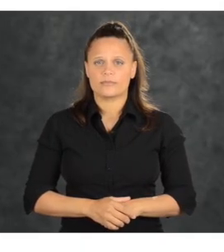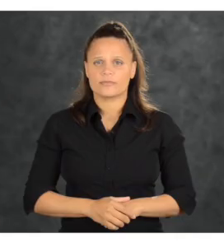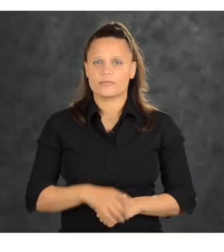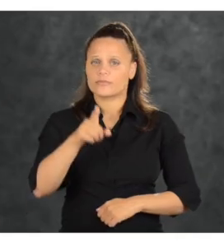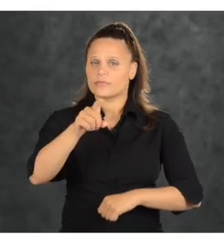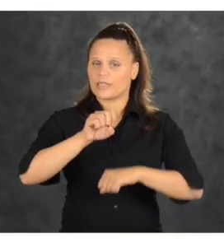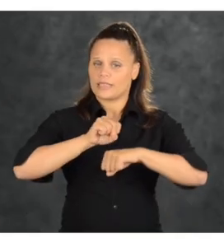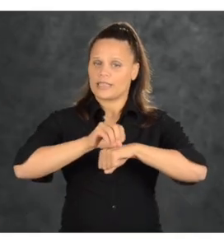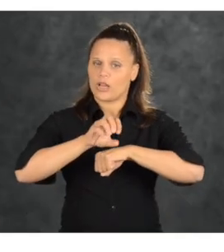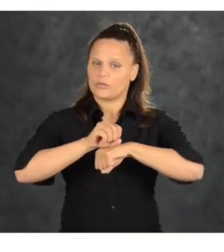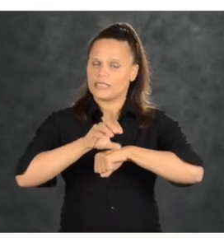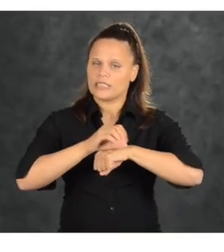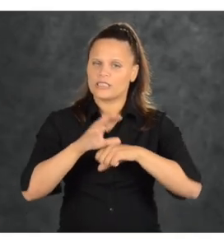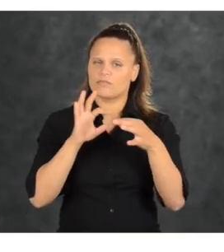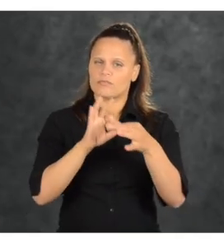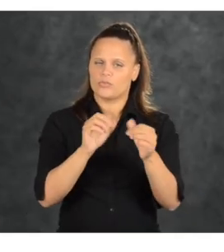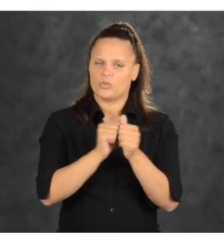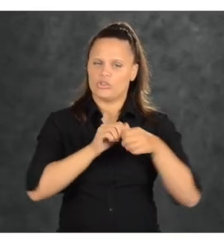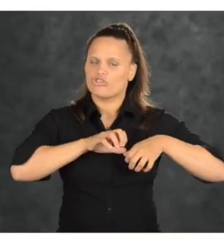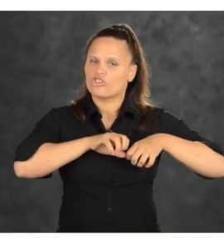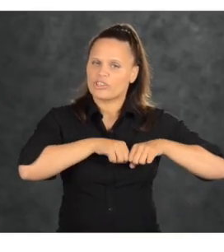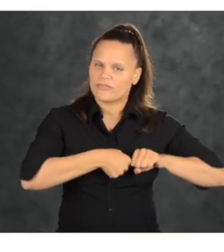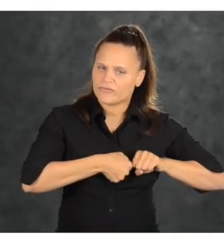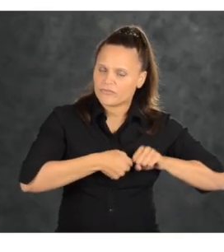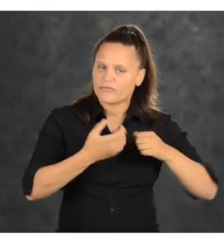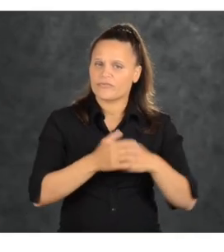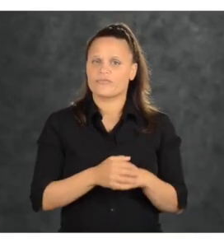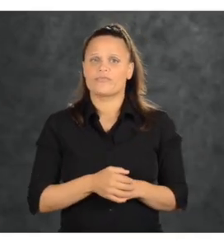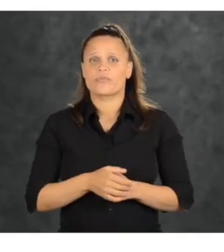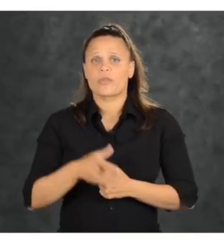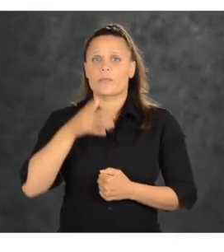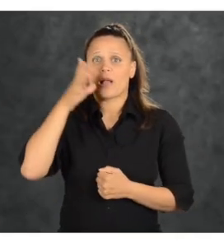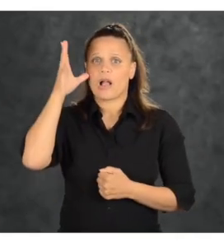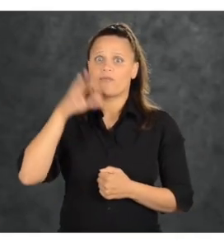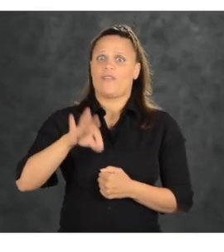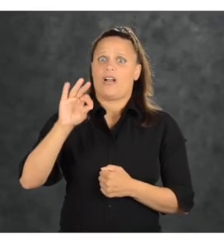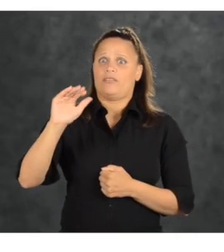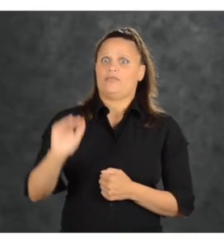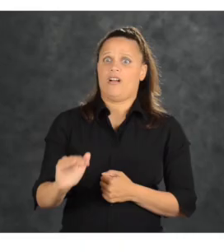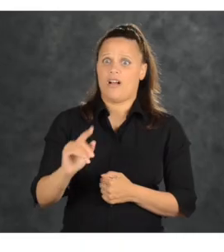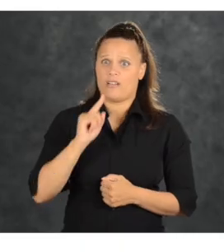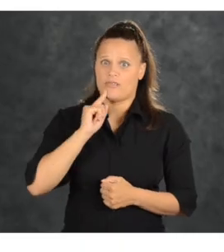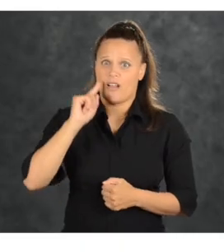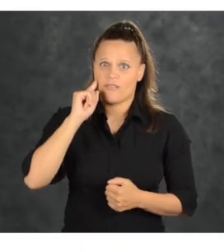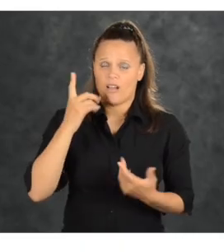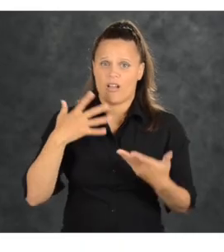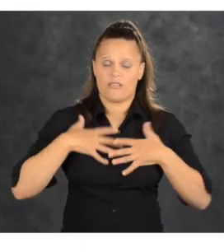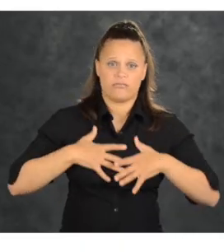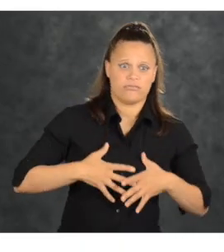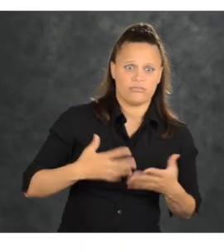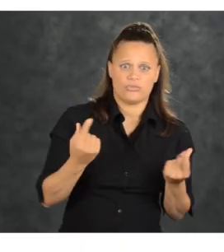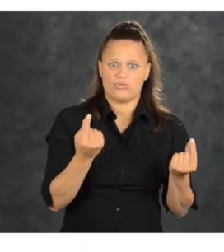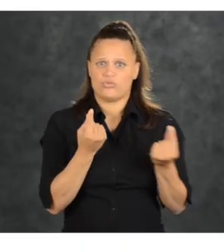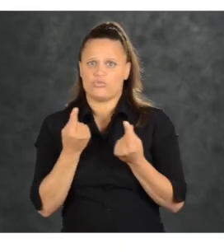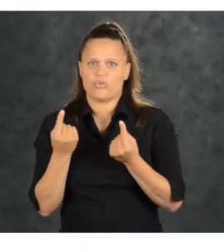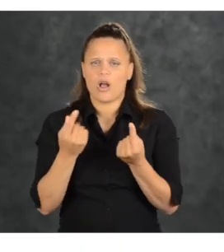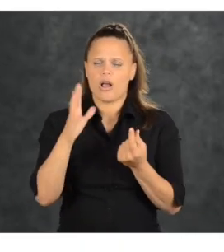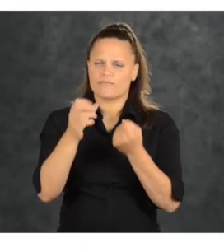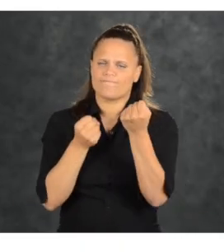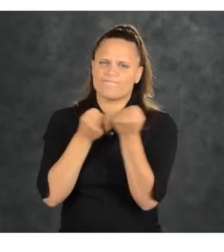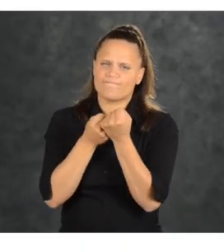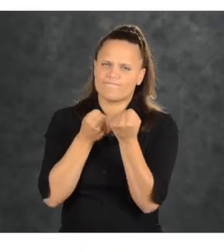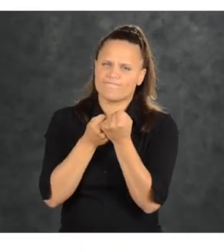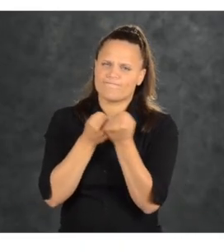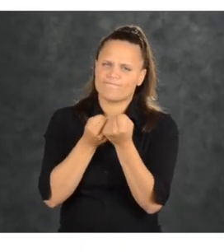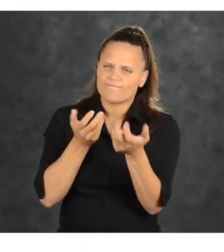reads, Remember, the benefits for employees are job opportunities, support, and accommodations. Benefits for the state